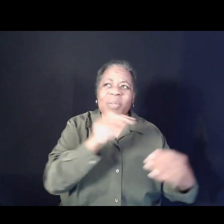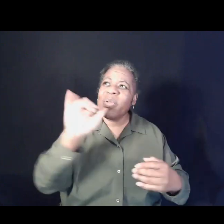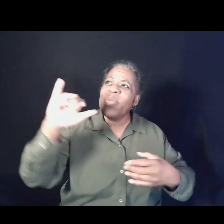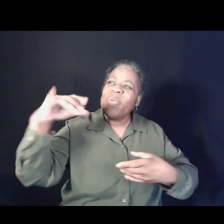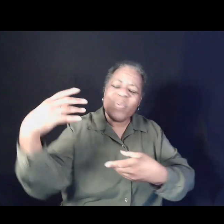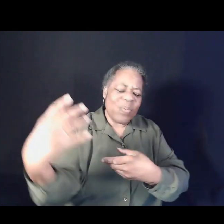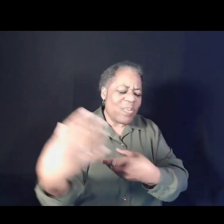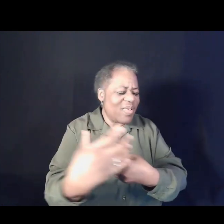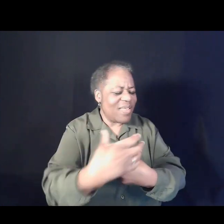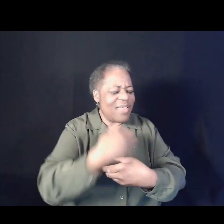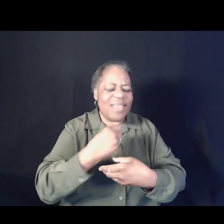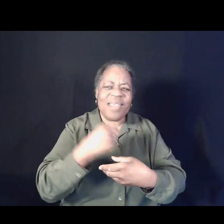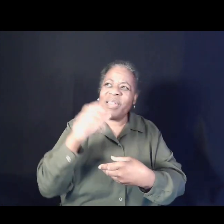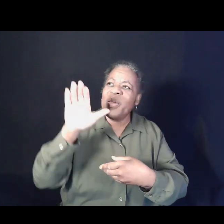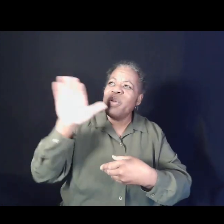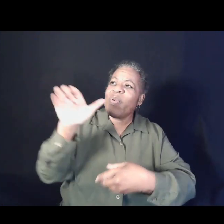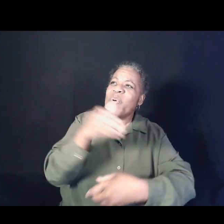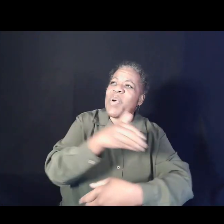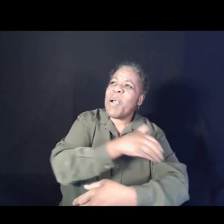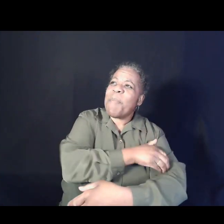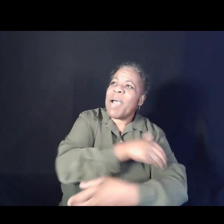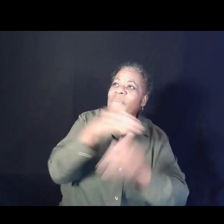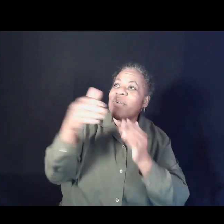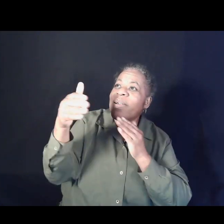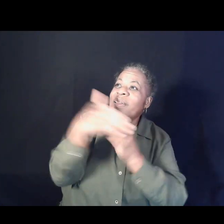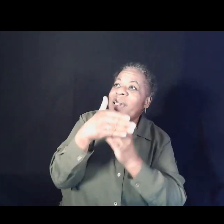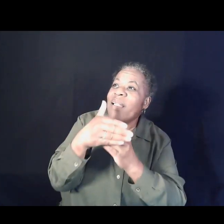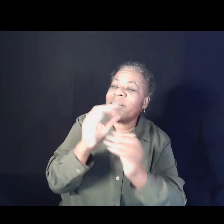Stand against the power of our